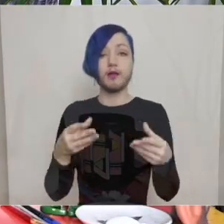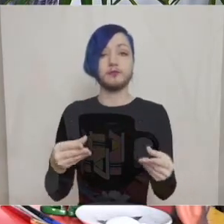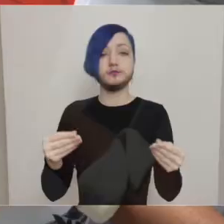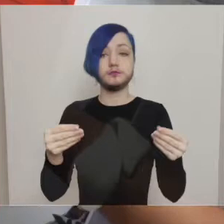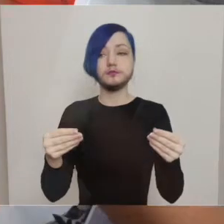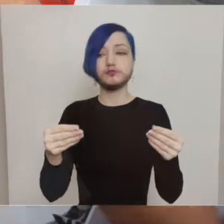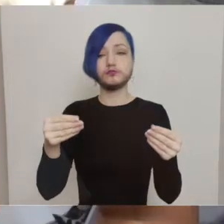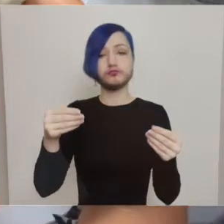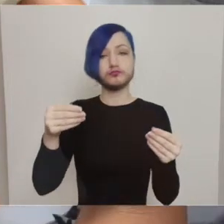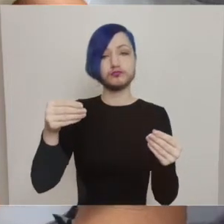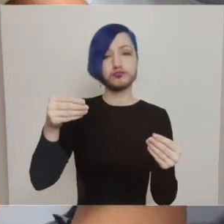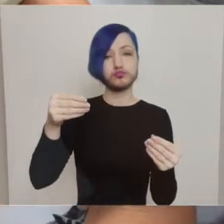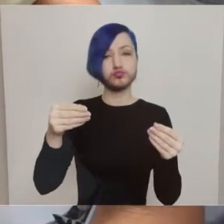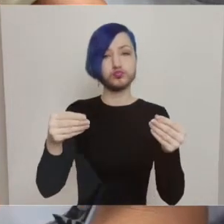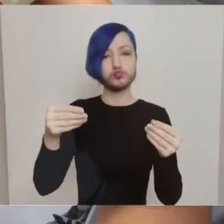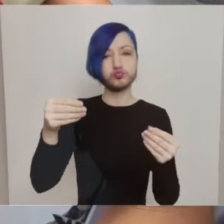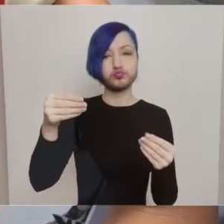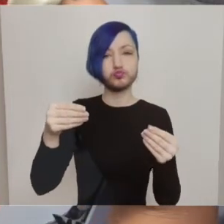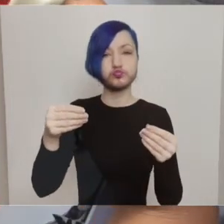find where